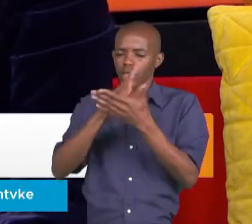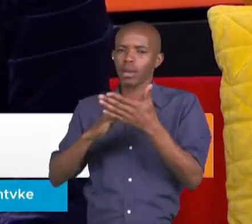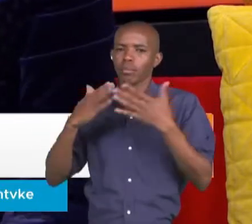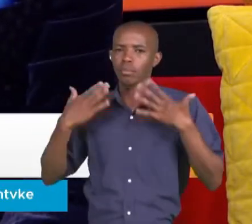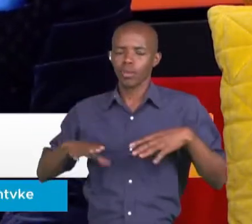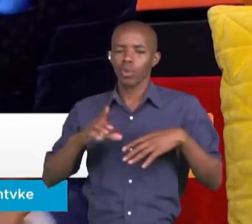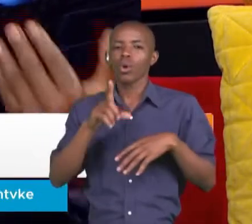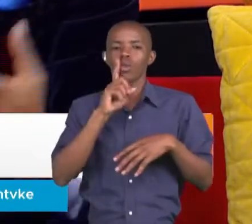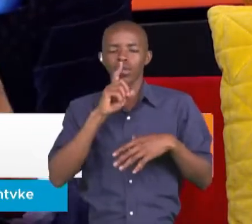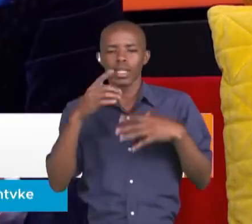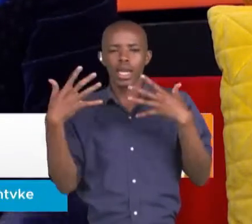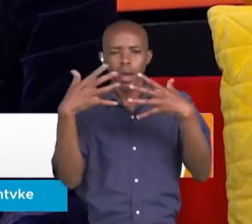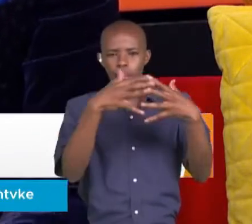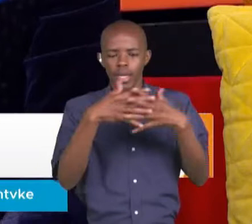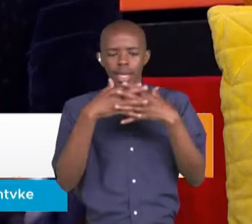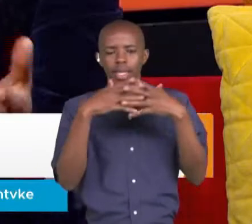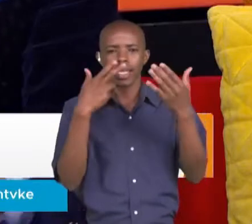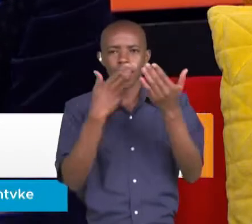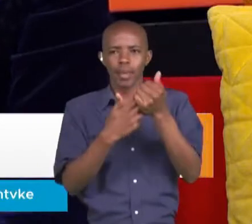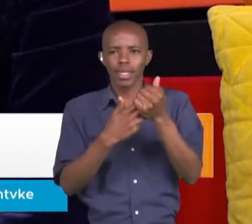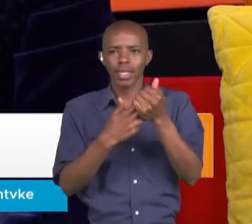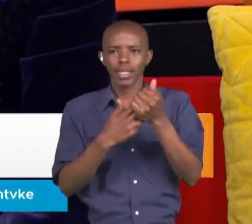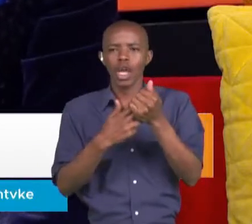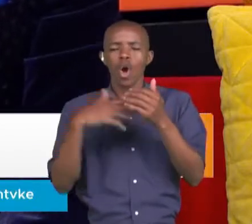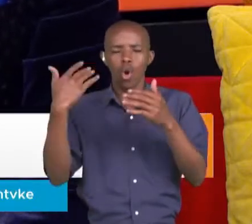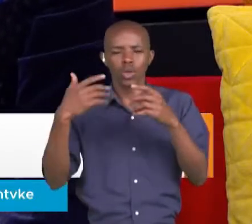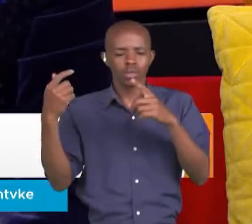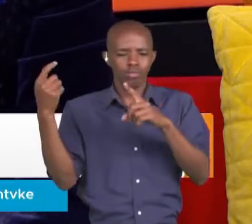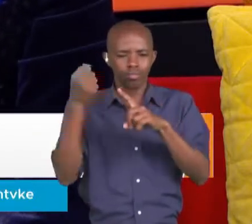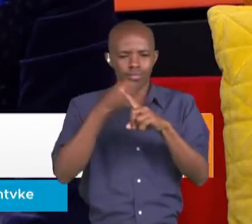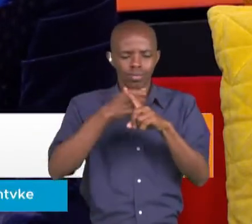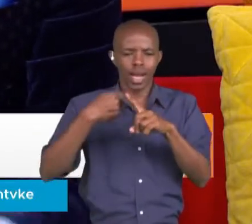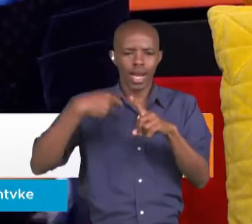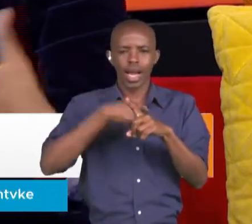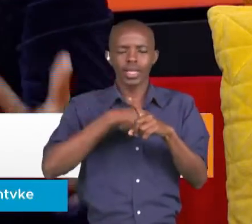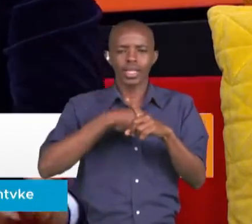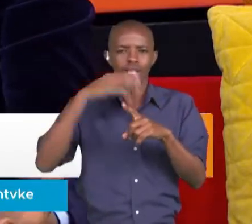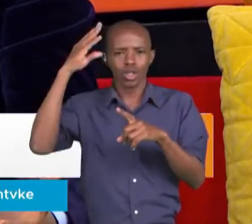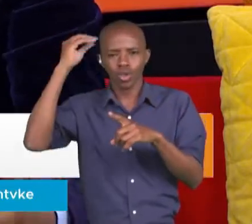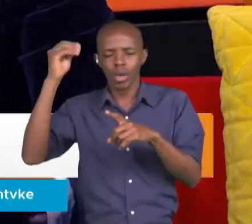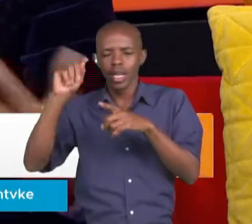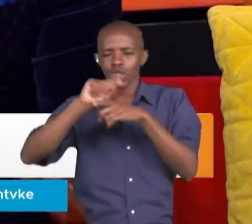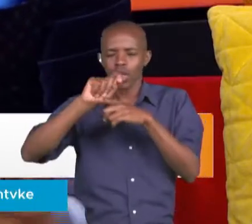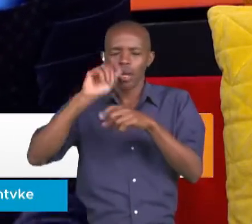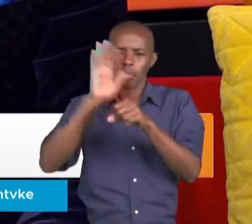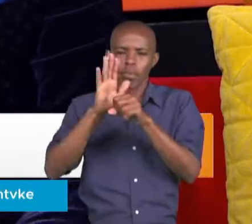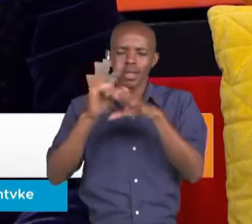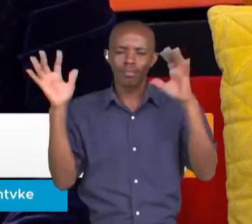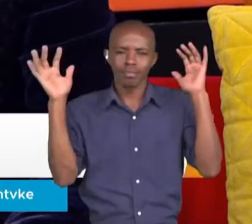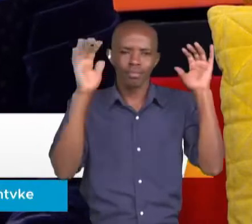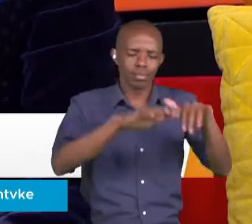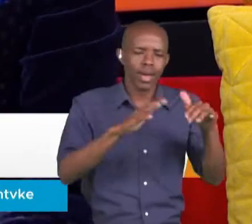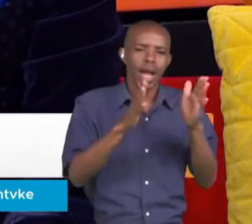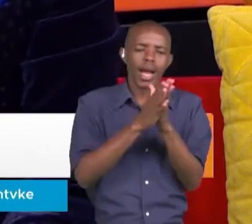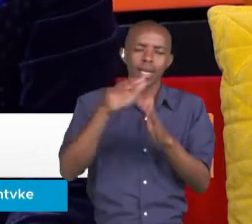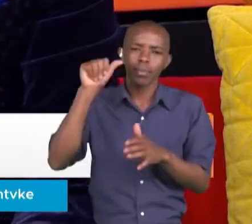mentioned Americans. They are partners. Yeah. They actually fight with us in Somalia. We've gone to so many trainings with the Americans, the Britons, but look